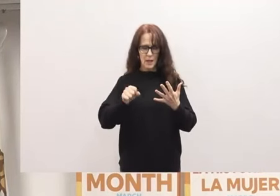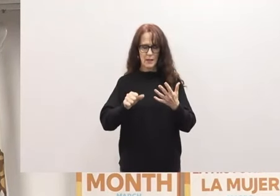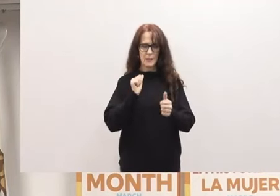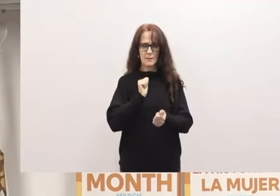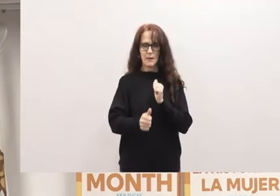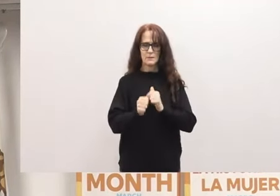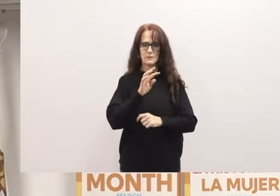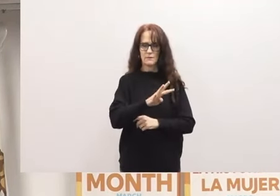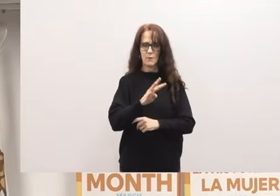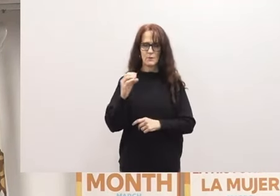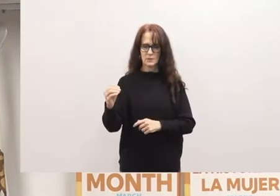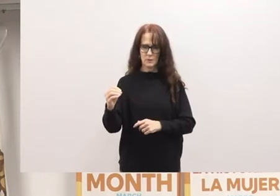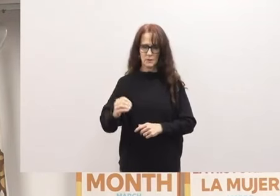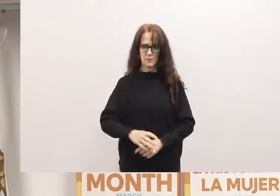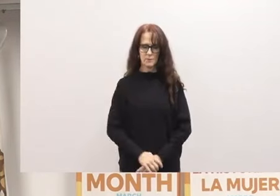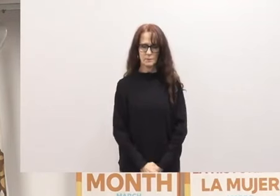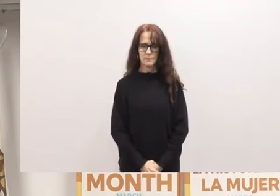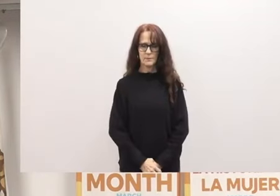passes 4-0.